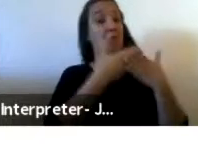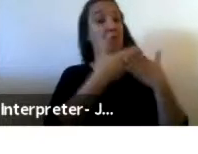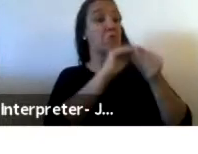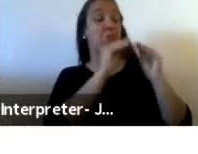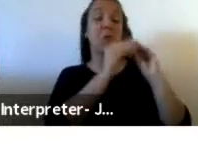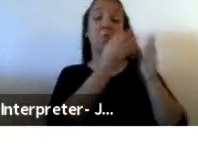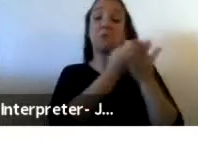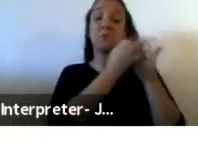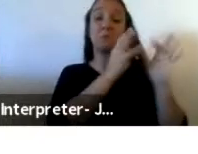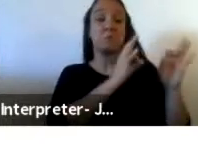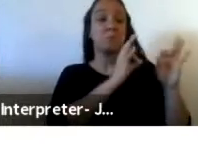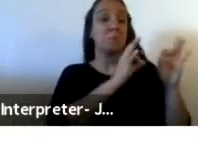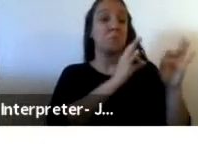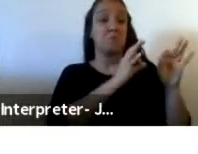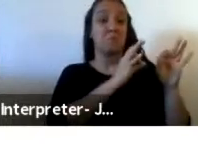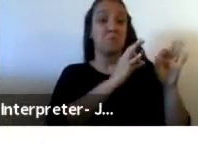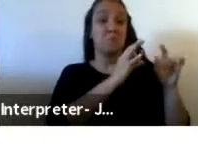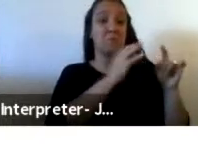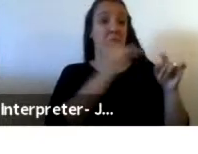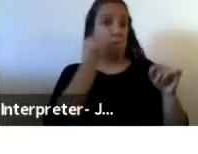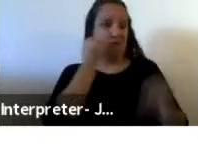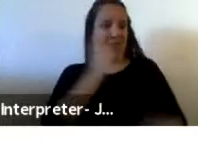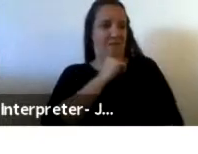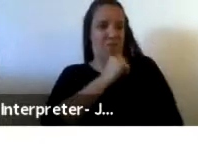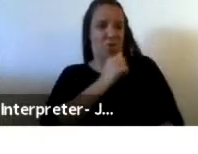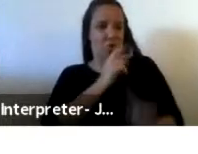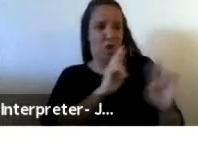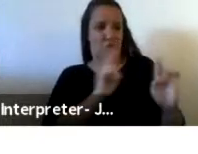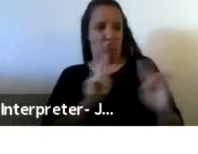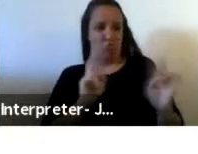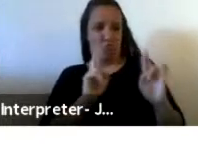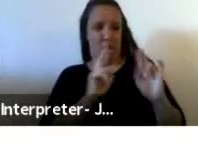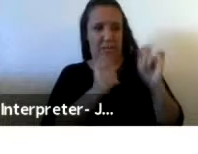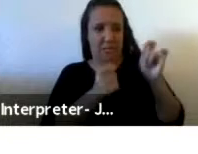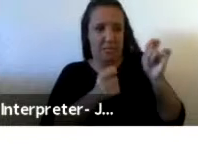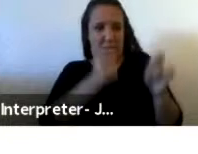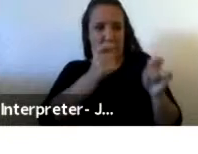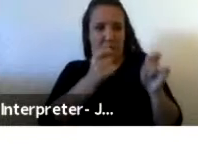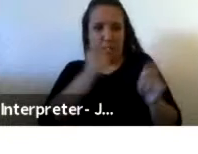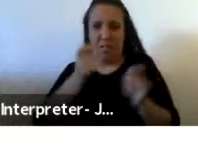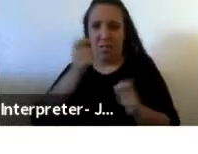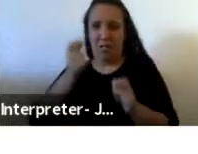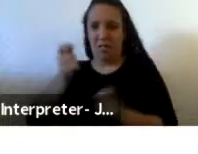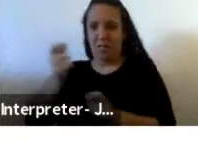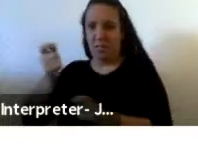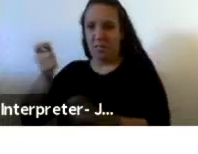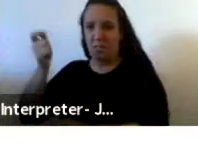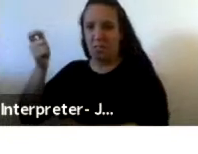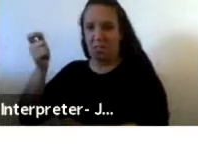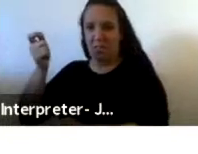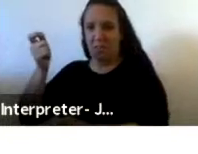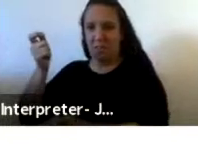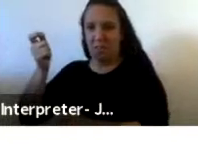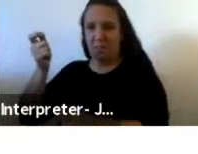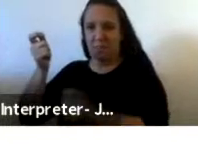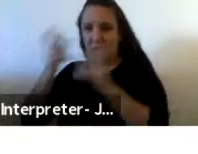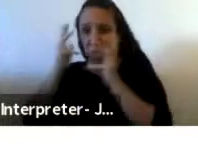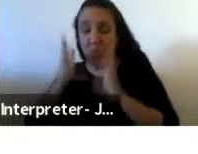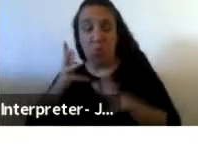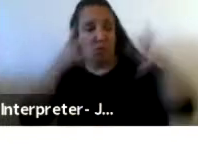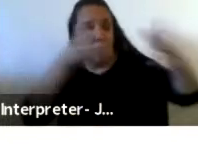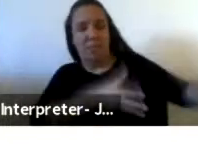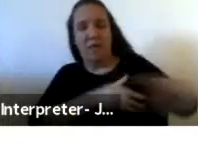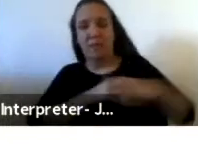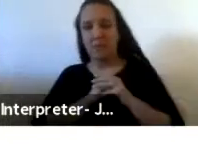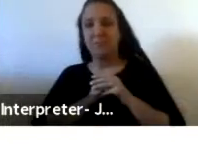lot of business, if you're not ready to start pivoting and to start shifting and changing, what's going to happen is you're going to get left behind. And I think that